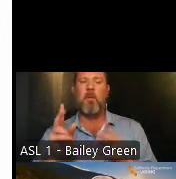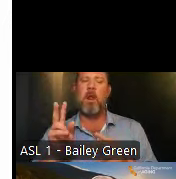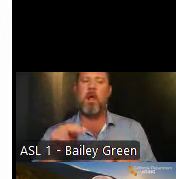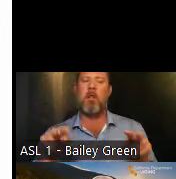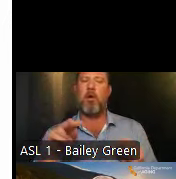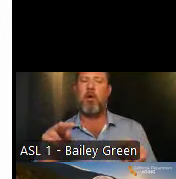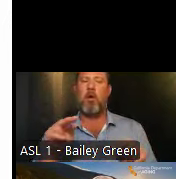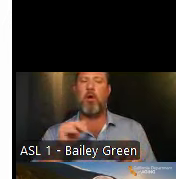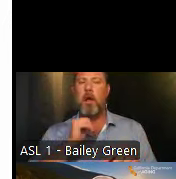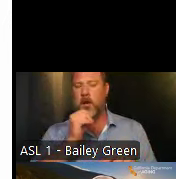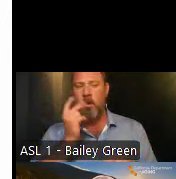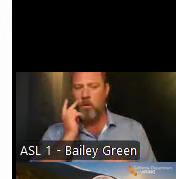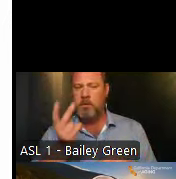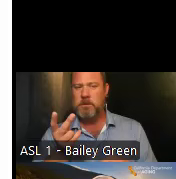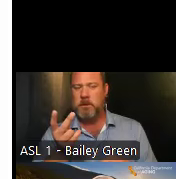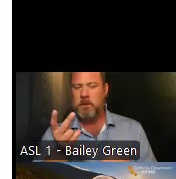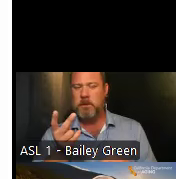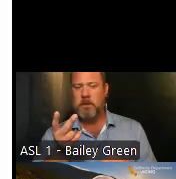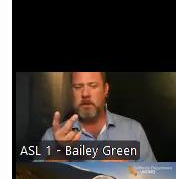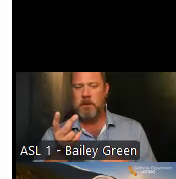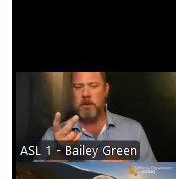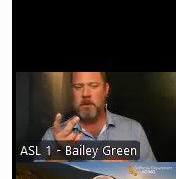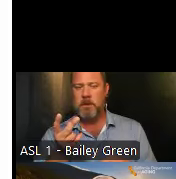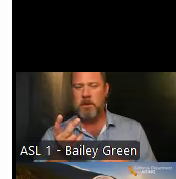see there